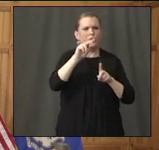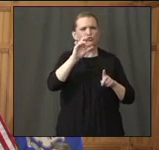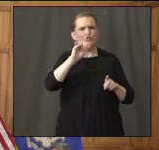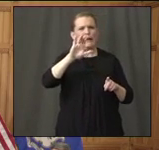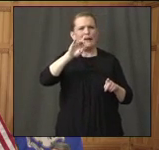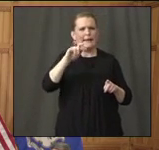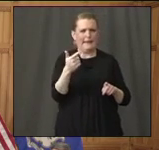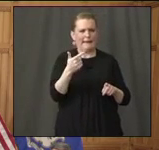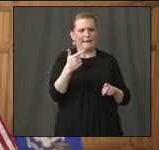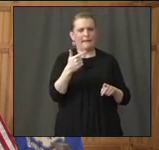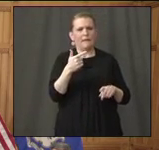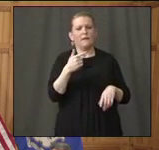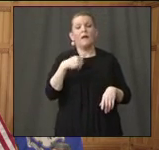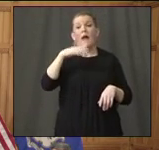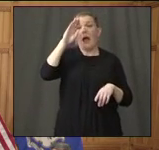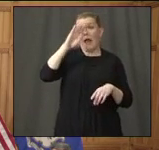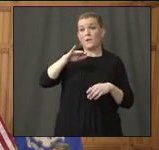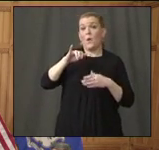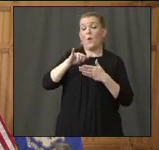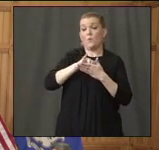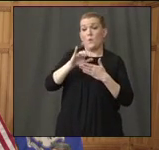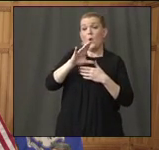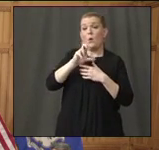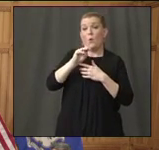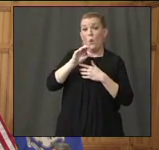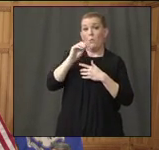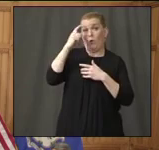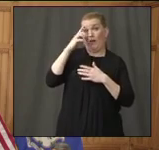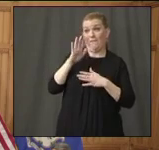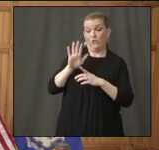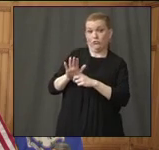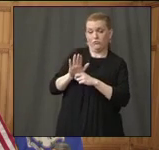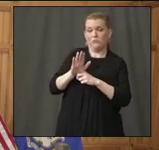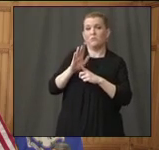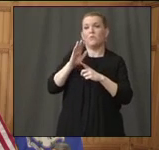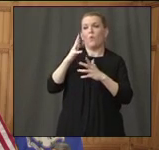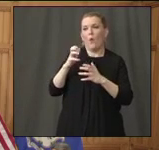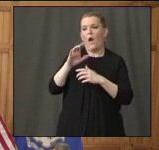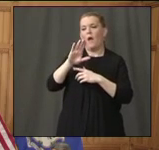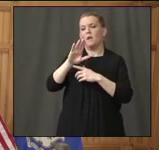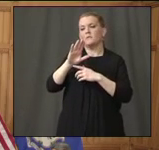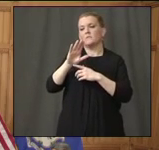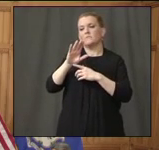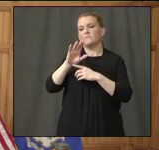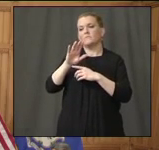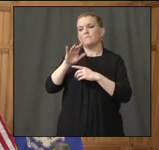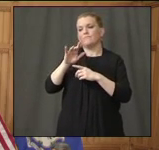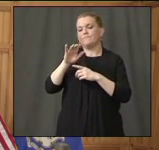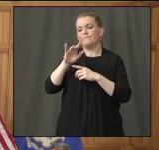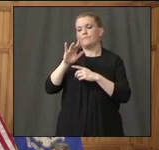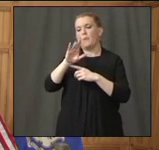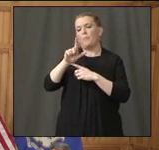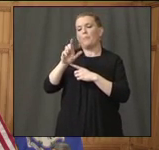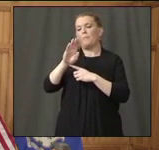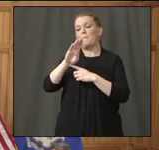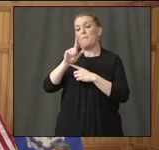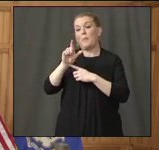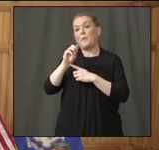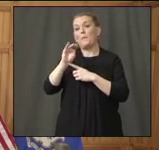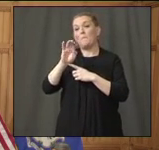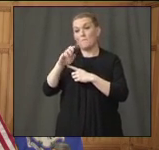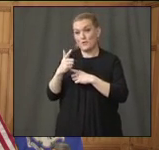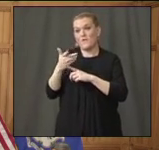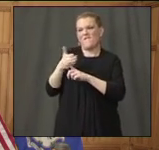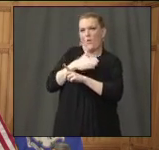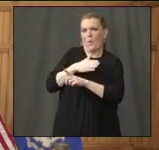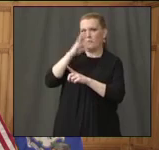look into this. Is that something that you're willing to even be part of? And also, when you're talking about